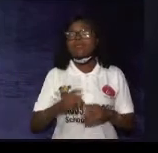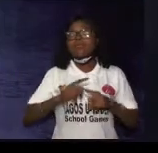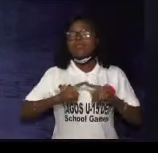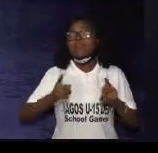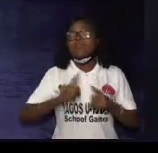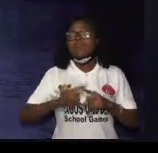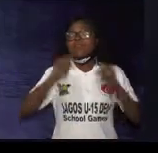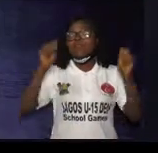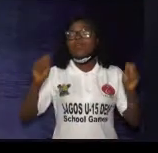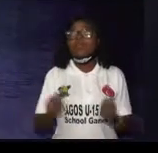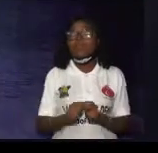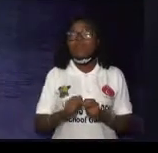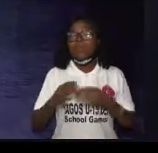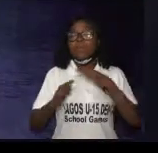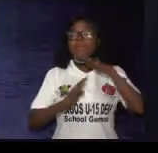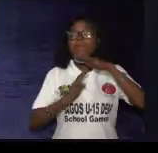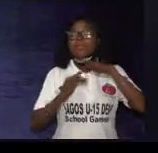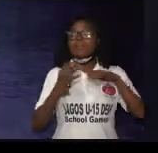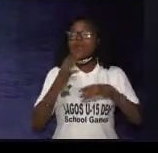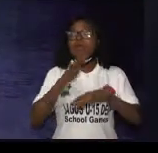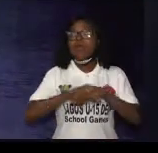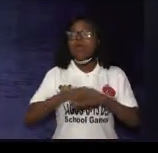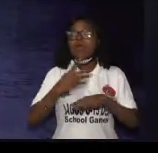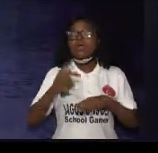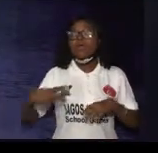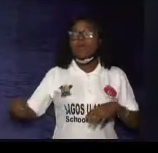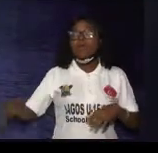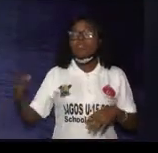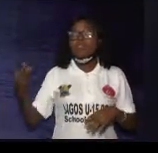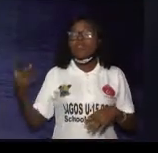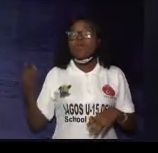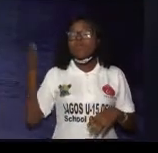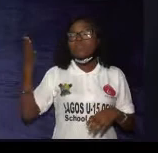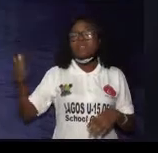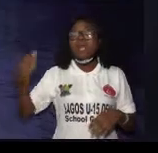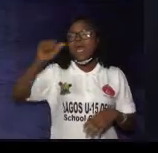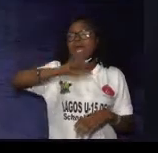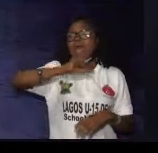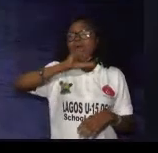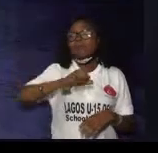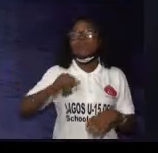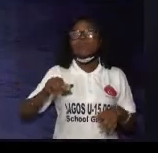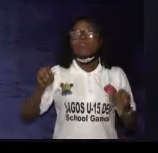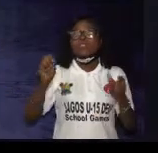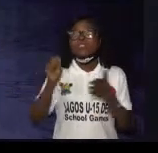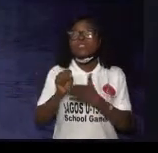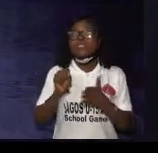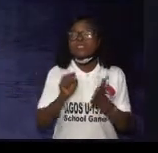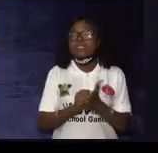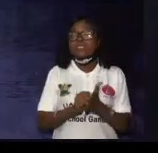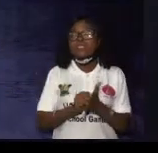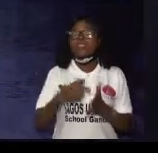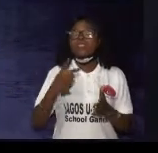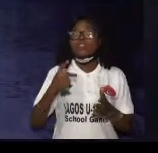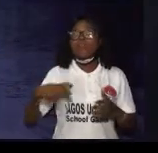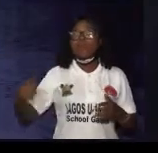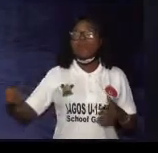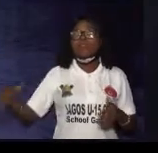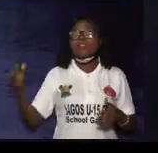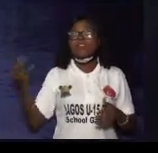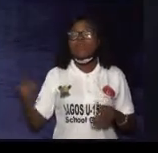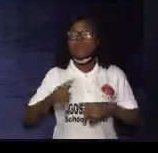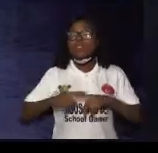on the properties of their angles. And finally, you should be able to state the properties